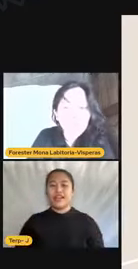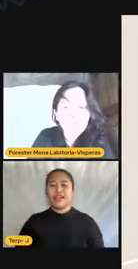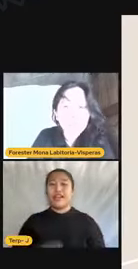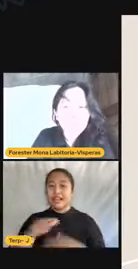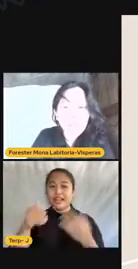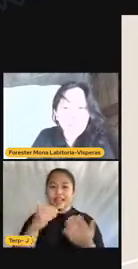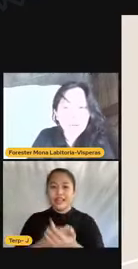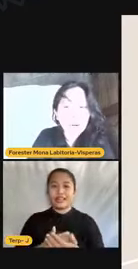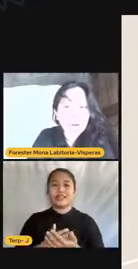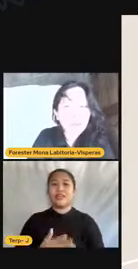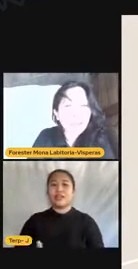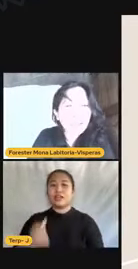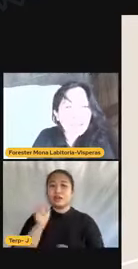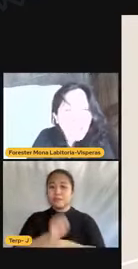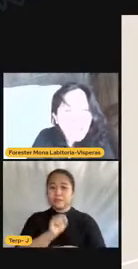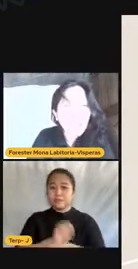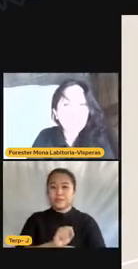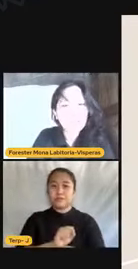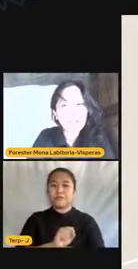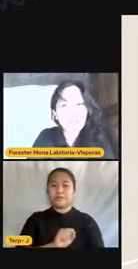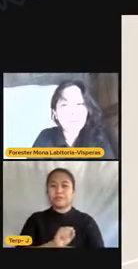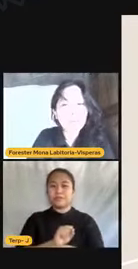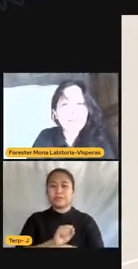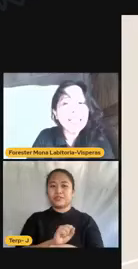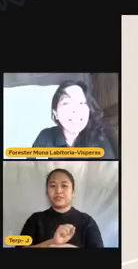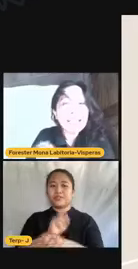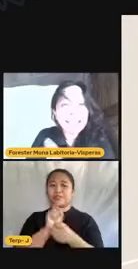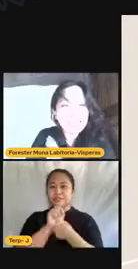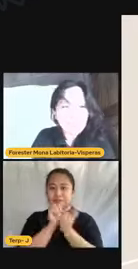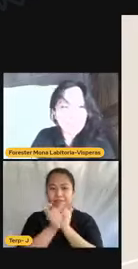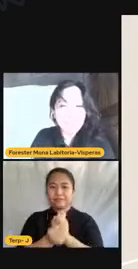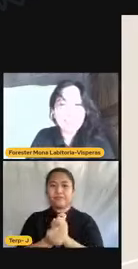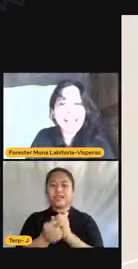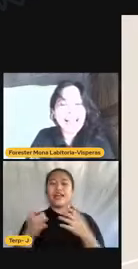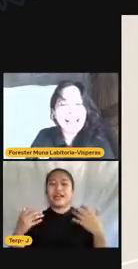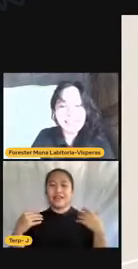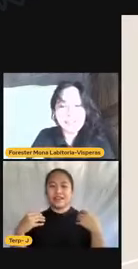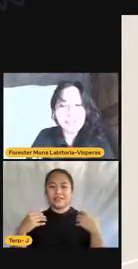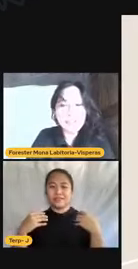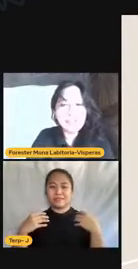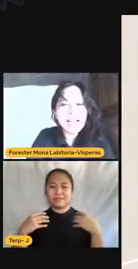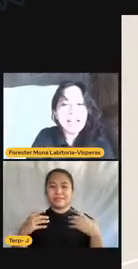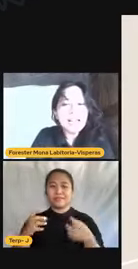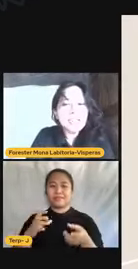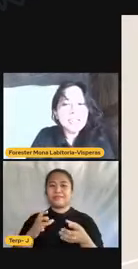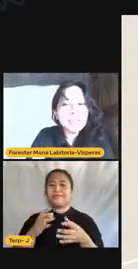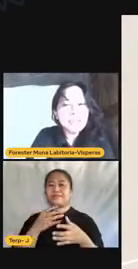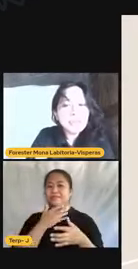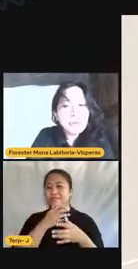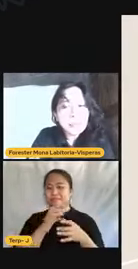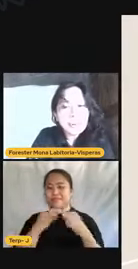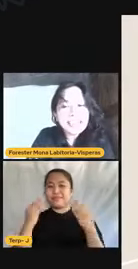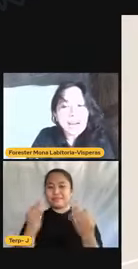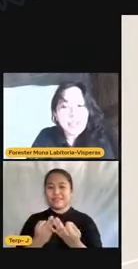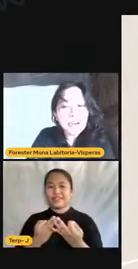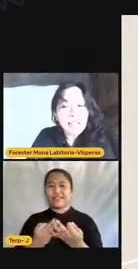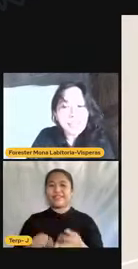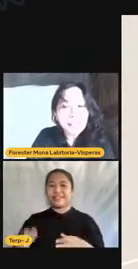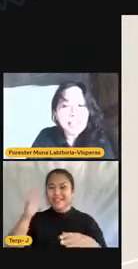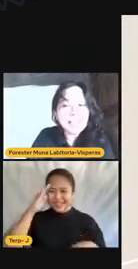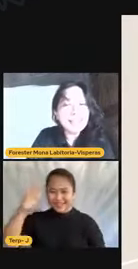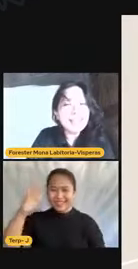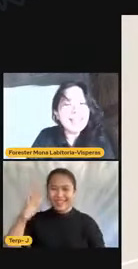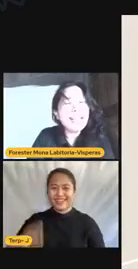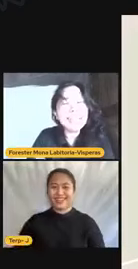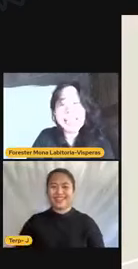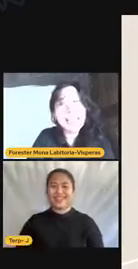their children together, good job po kayo. Salute. Hats off. So for solo parents out there like